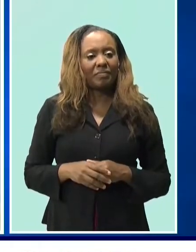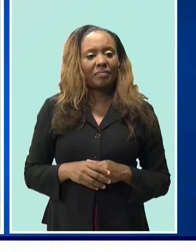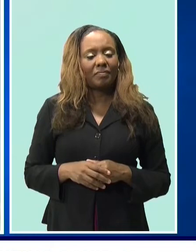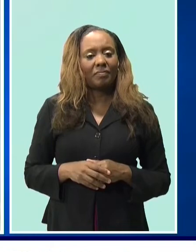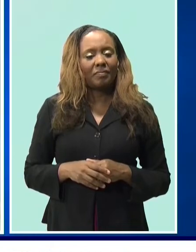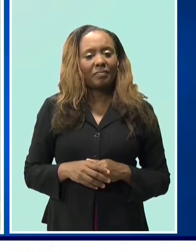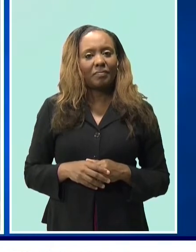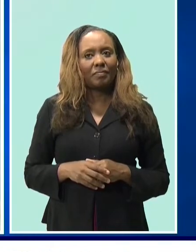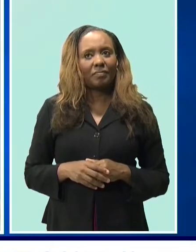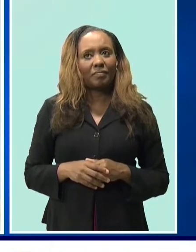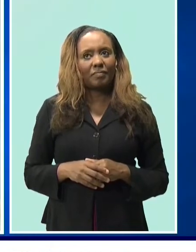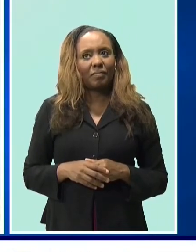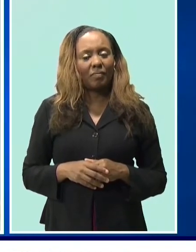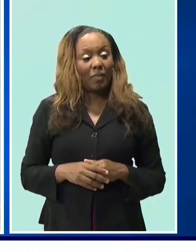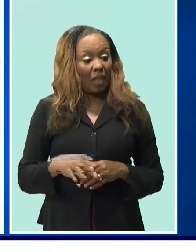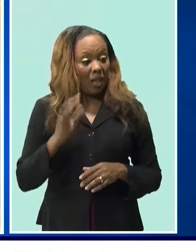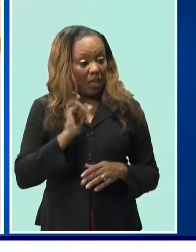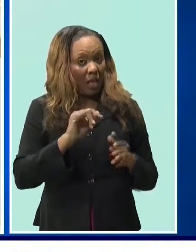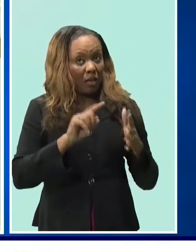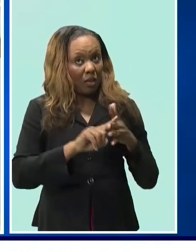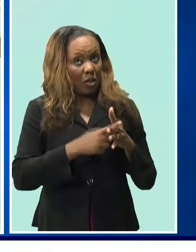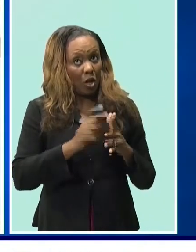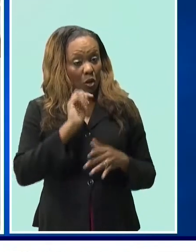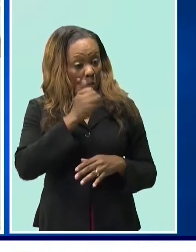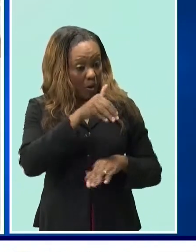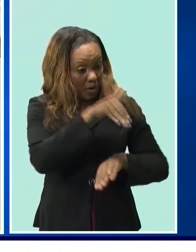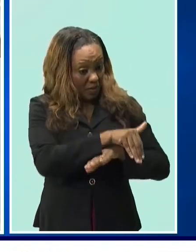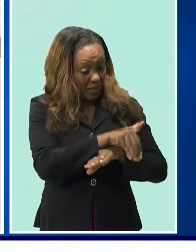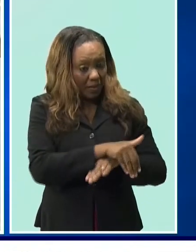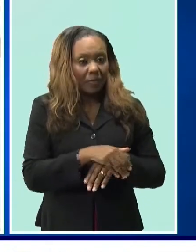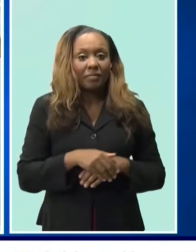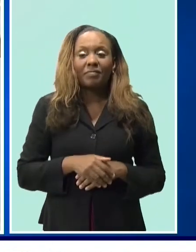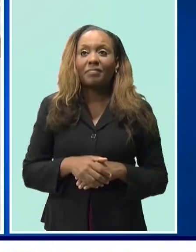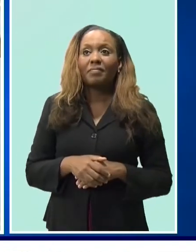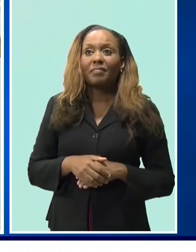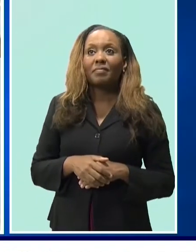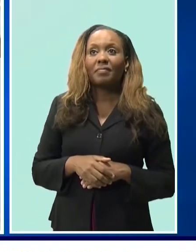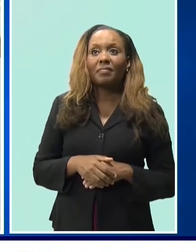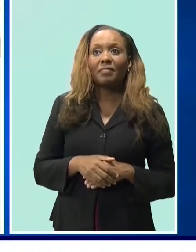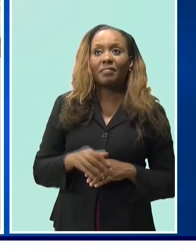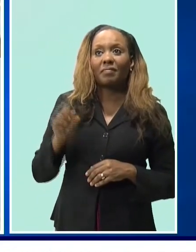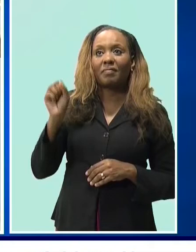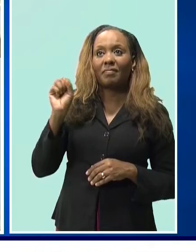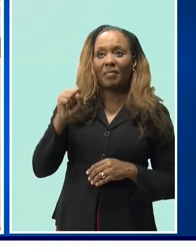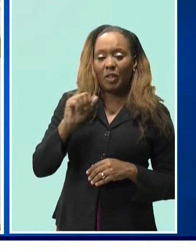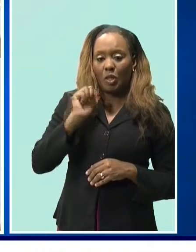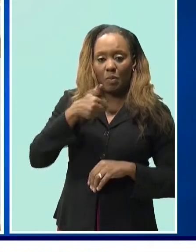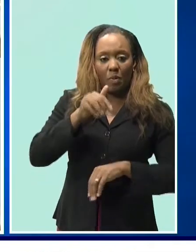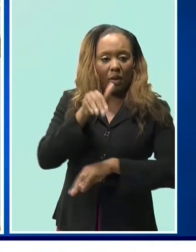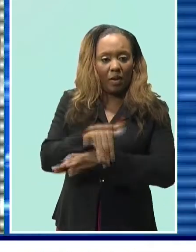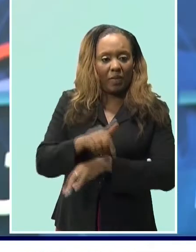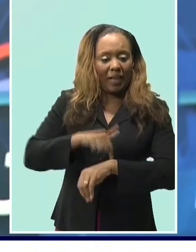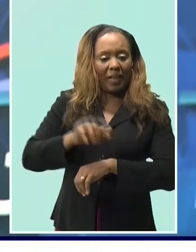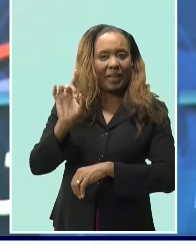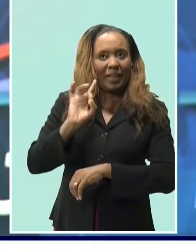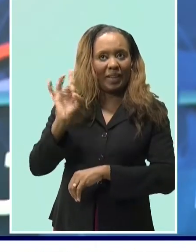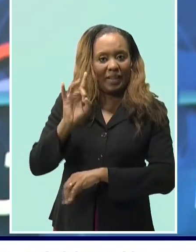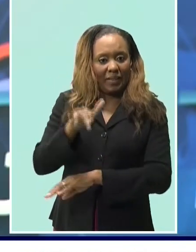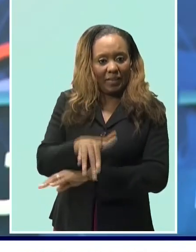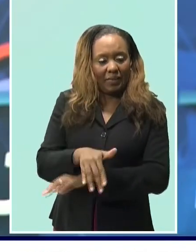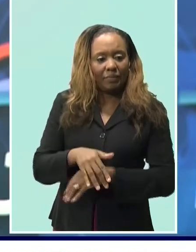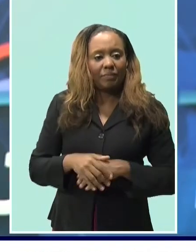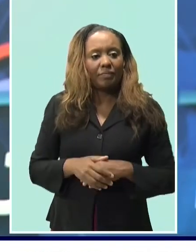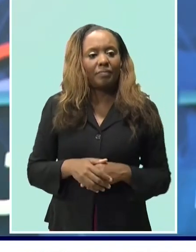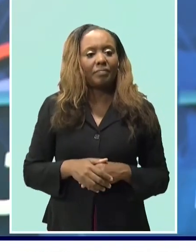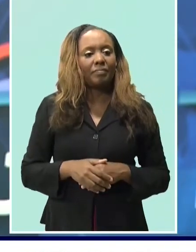Yes, and that starts tomorrow evening, yes? Tomorrow evening at 8 p.m. Well,